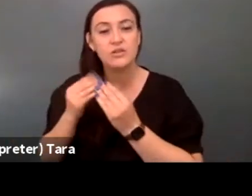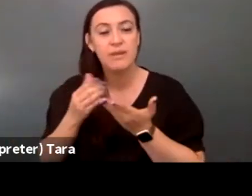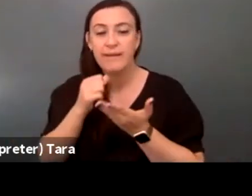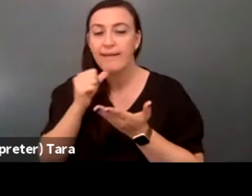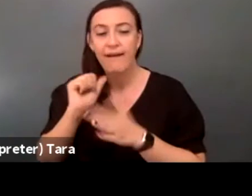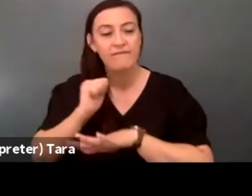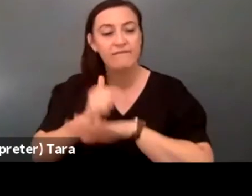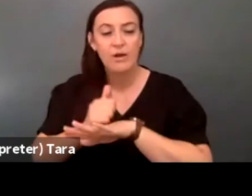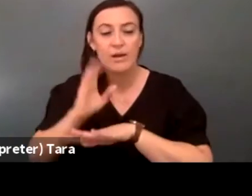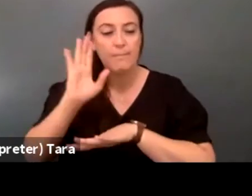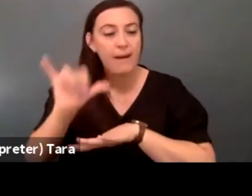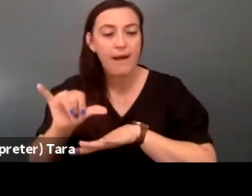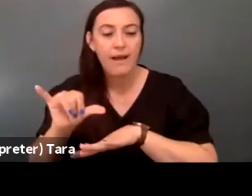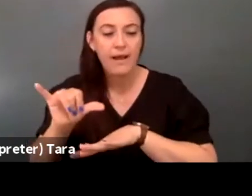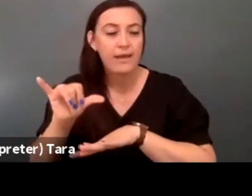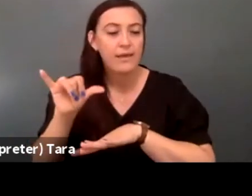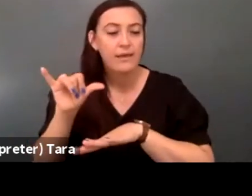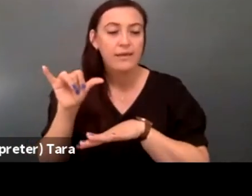founded by